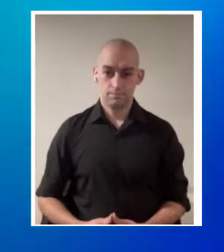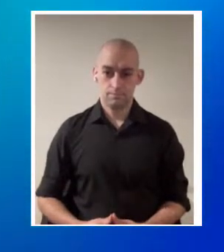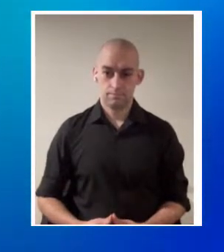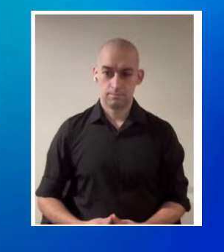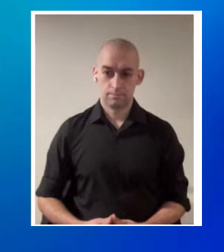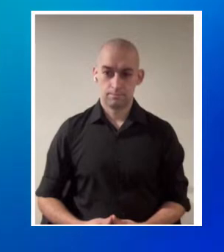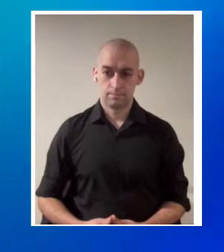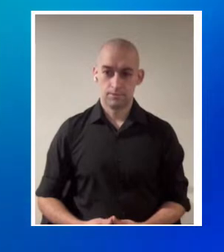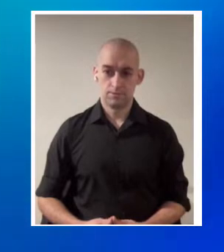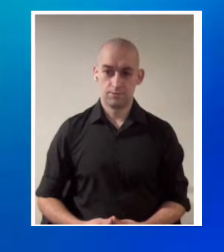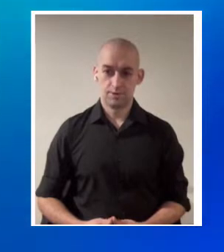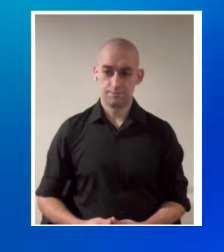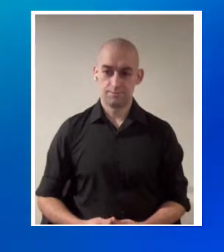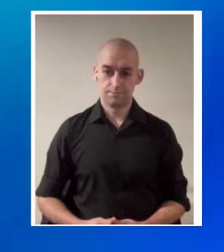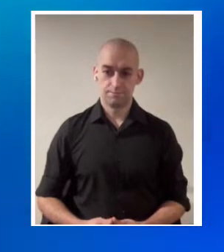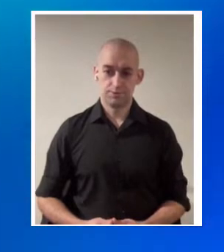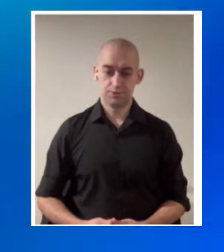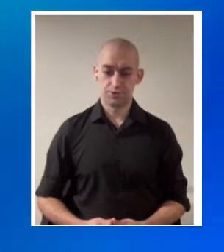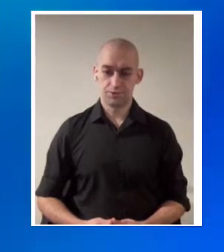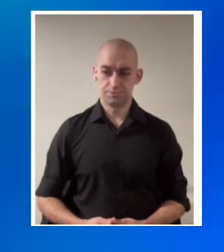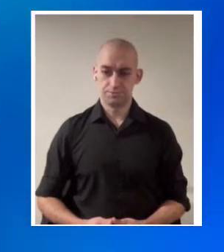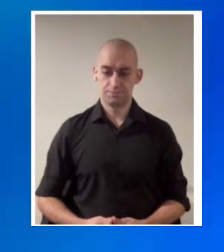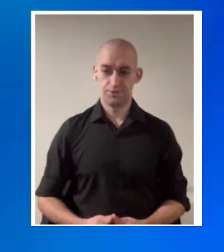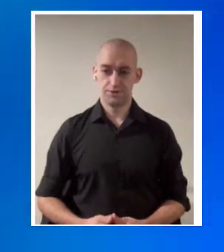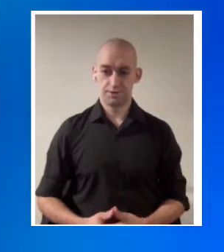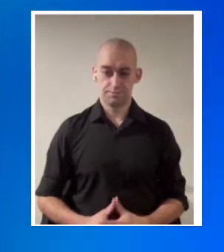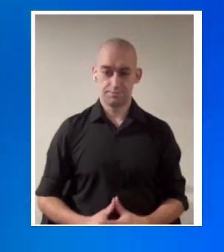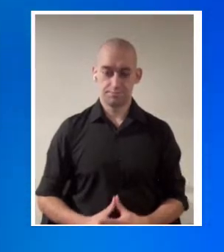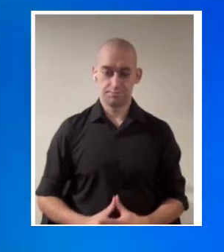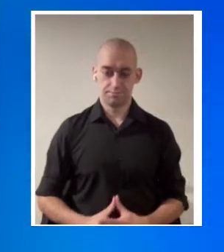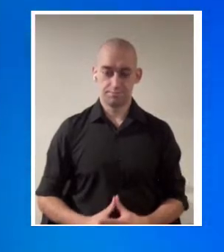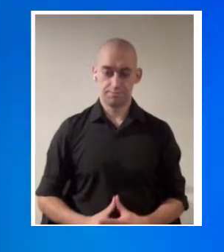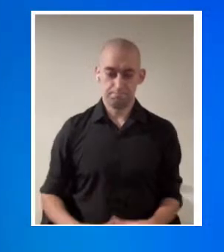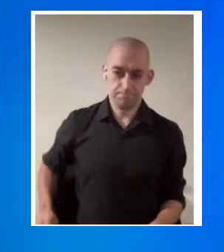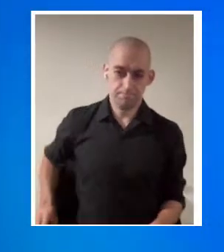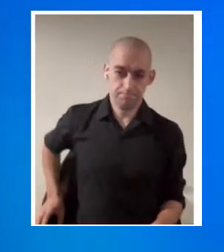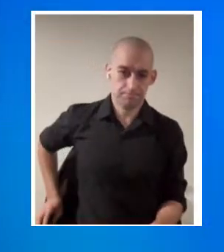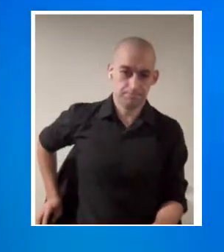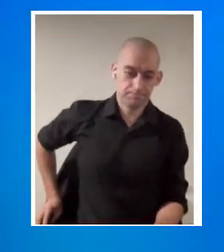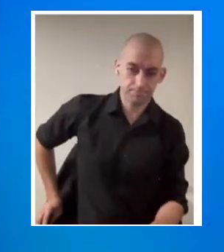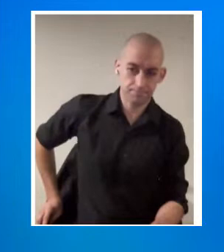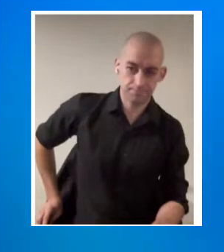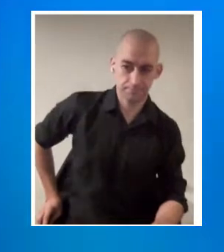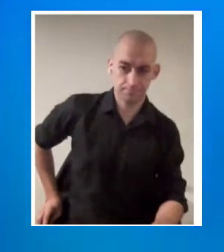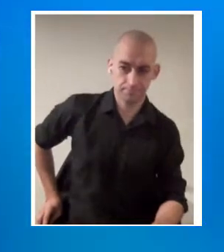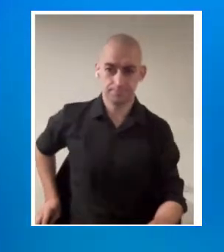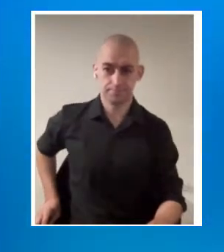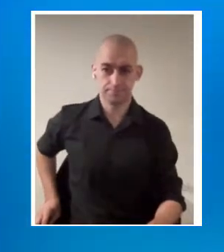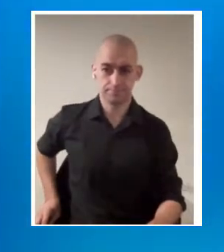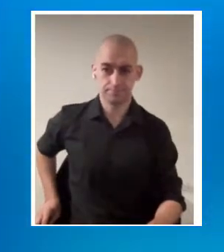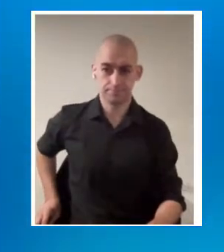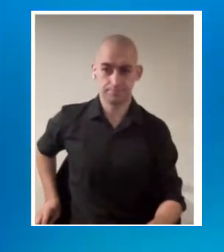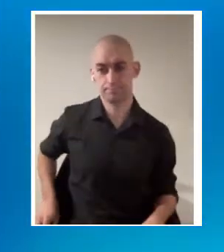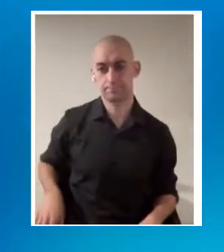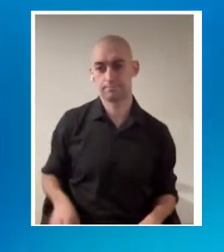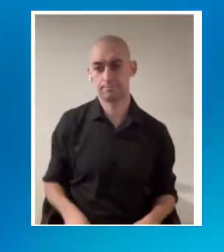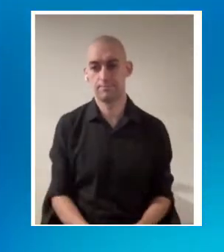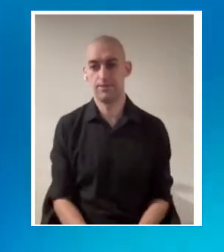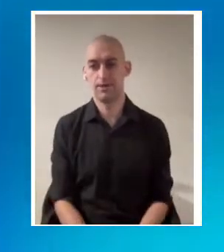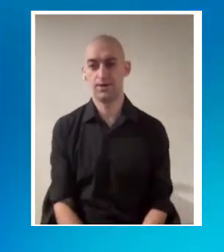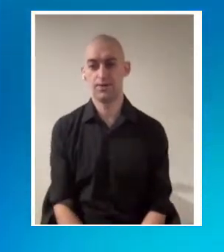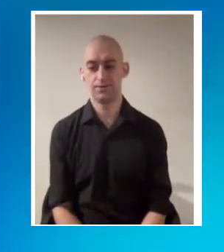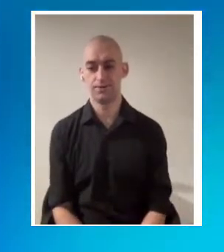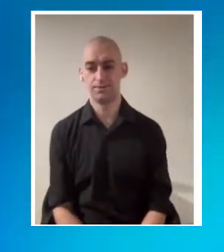in the chat, or how can he communicate that to her? We need to work on that. Okay. Okay. Just stand by